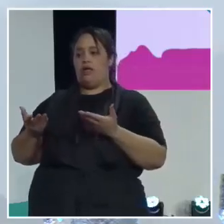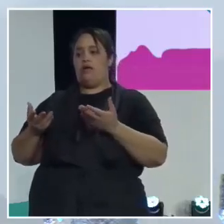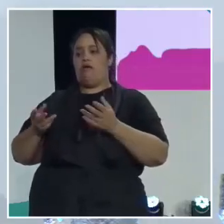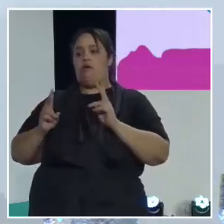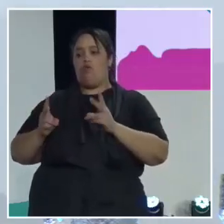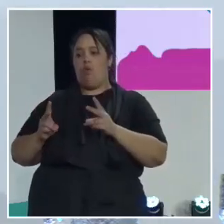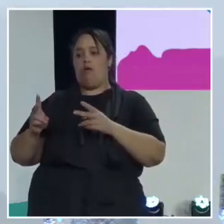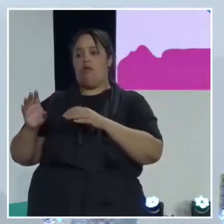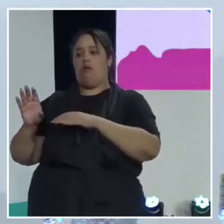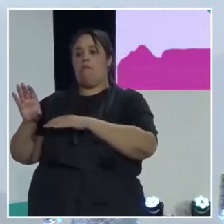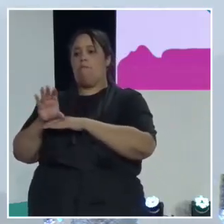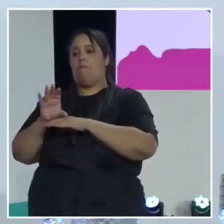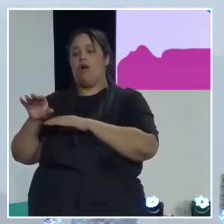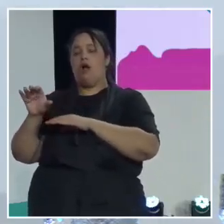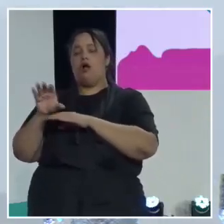is